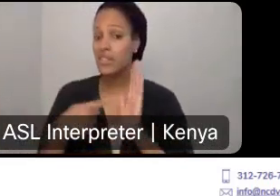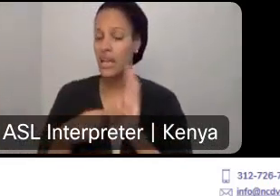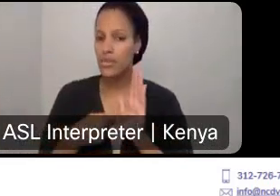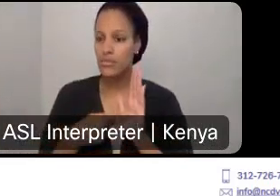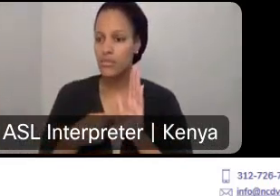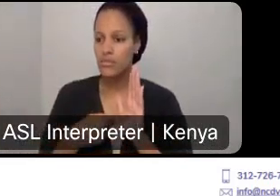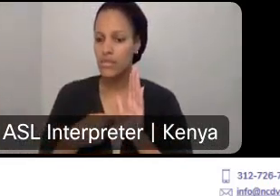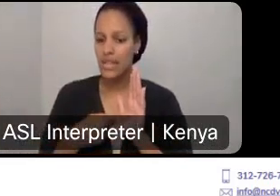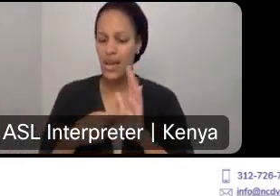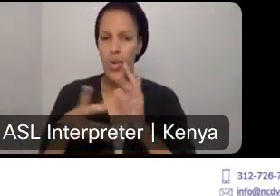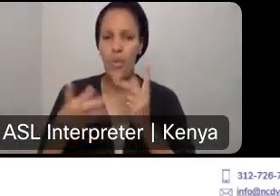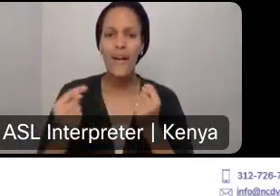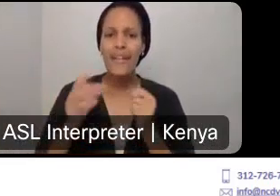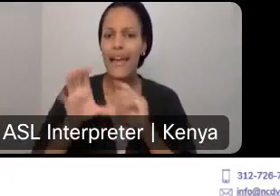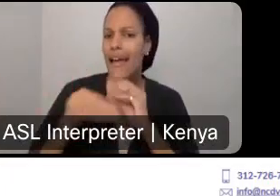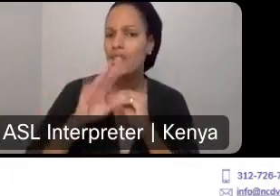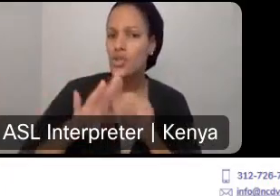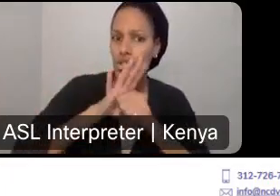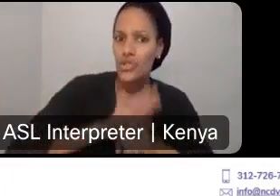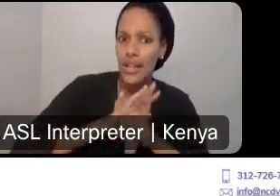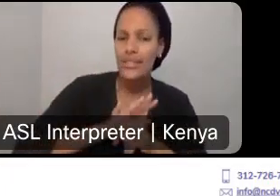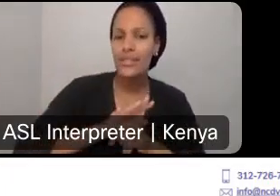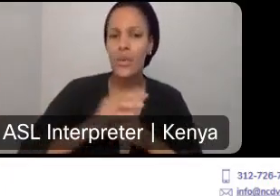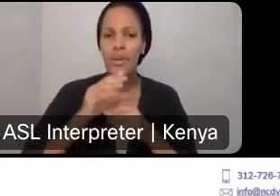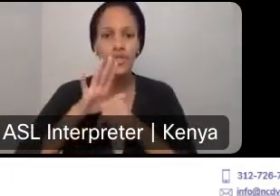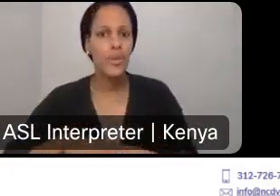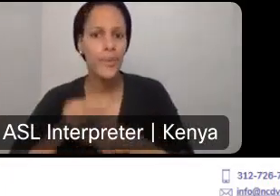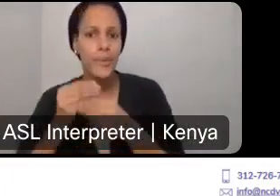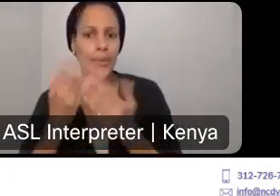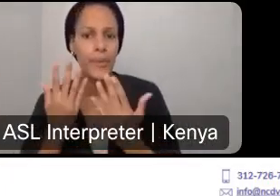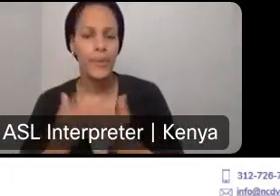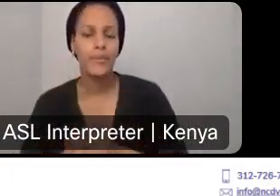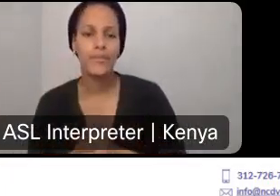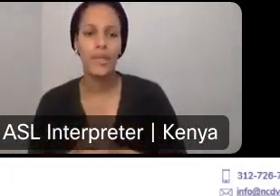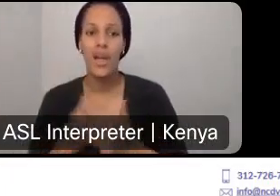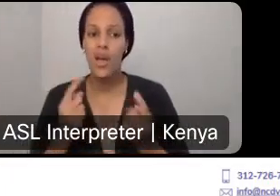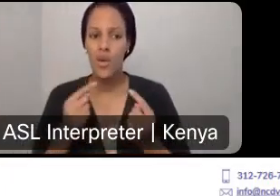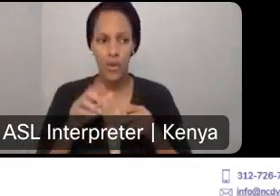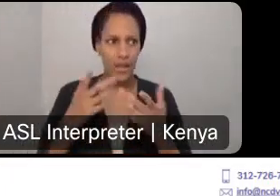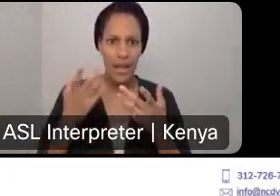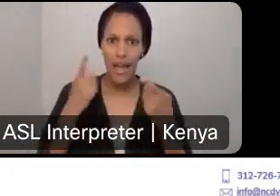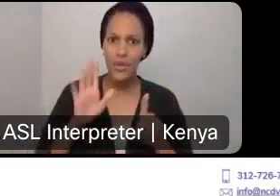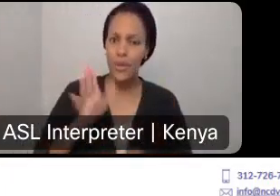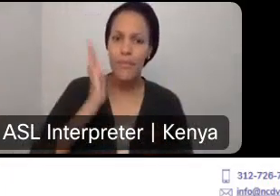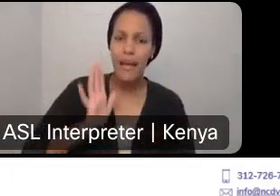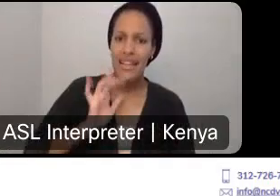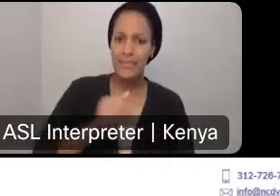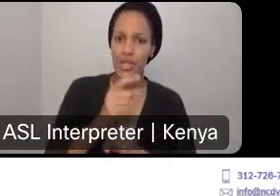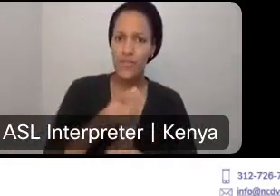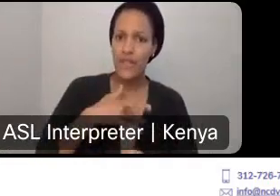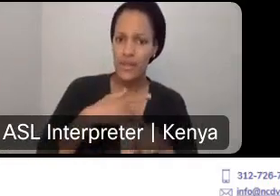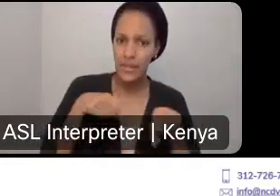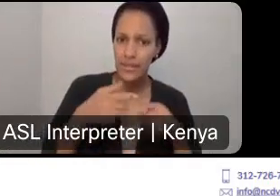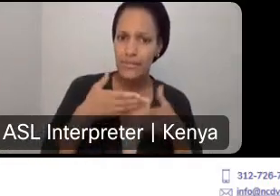distress? What has helped in the past when you felt this way? Are there things we can do to